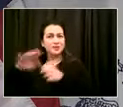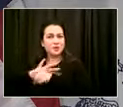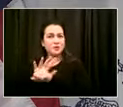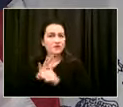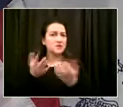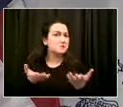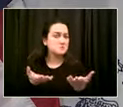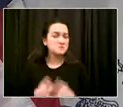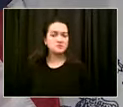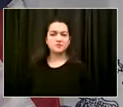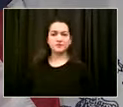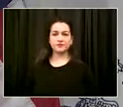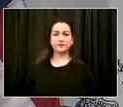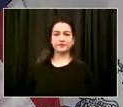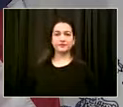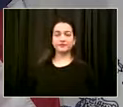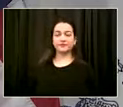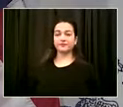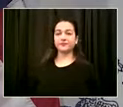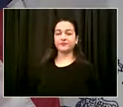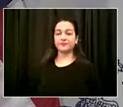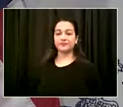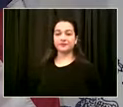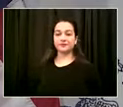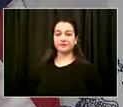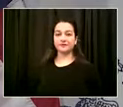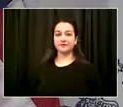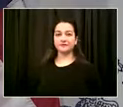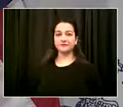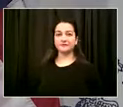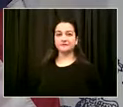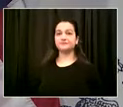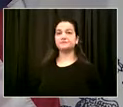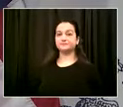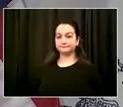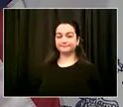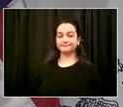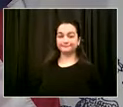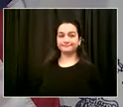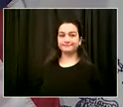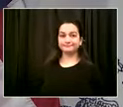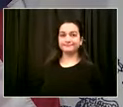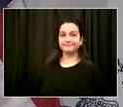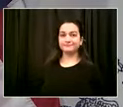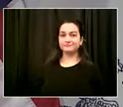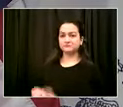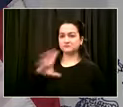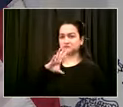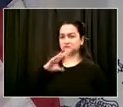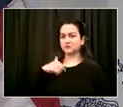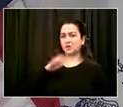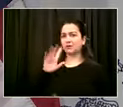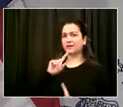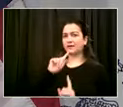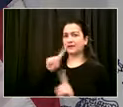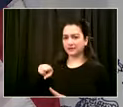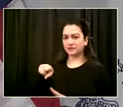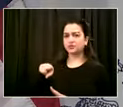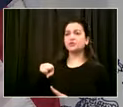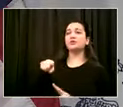the variants and the impact they're having or not having. But Rich, I'm sorry, the beginning of your question again